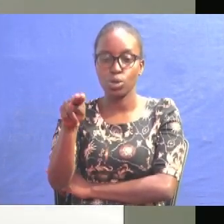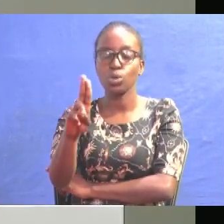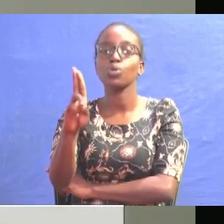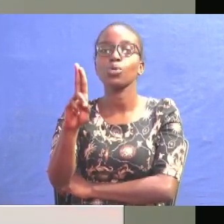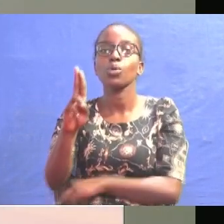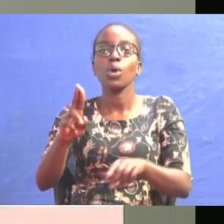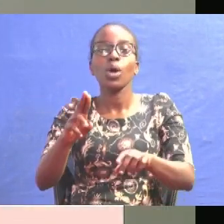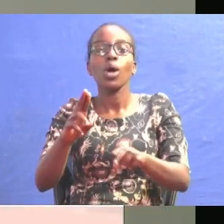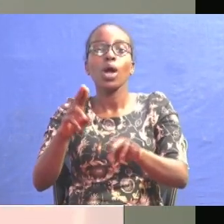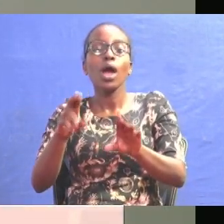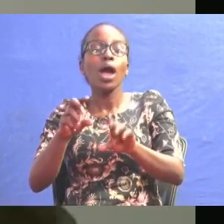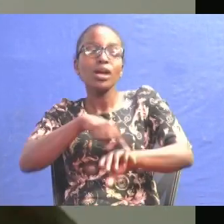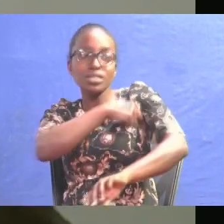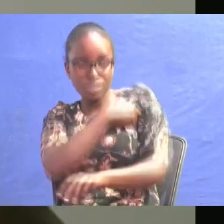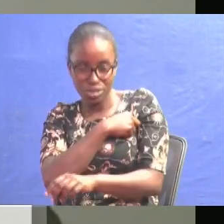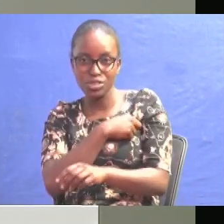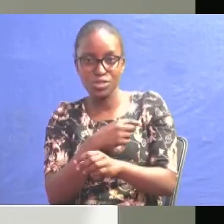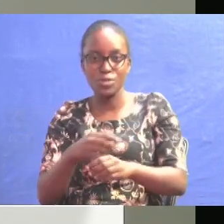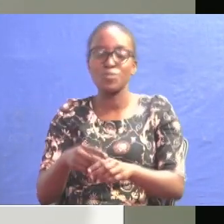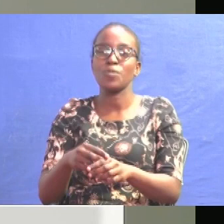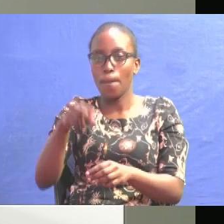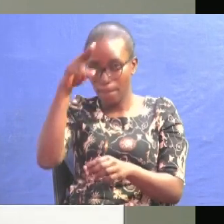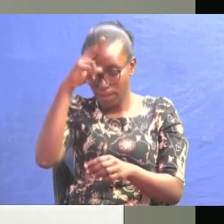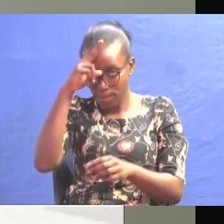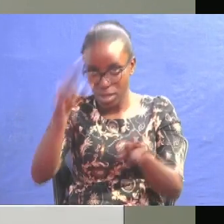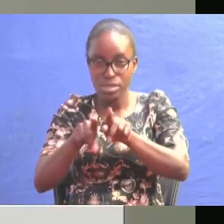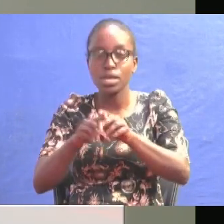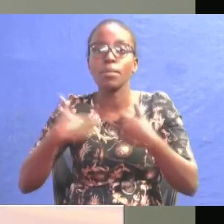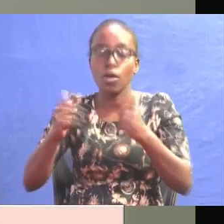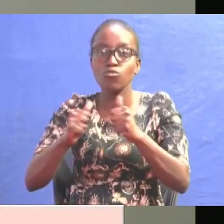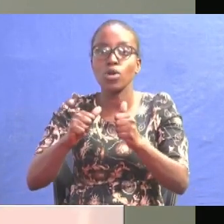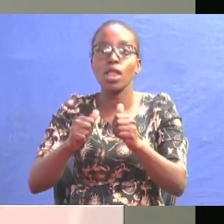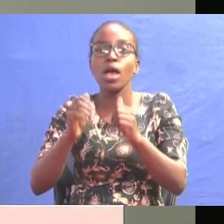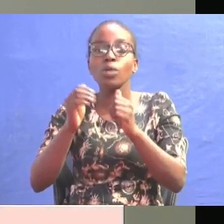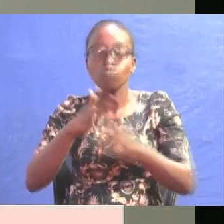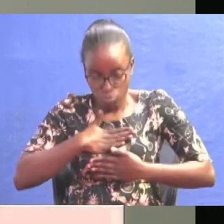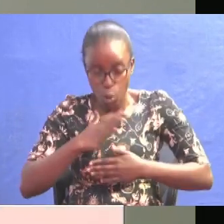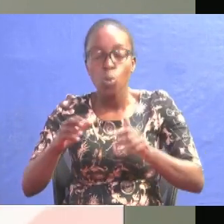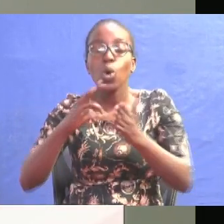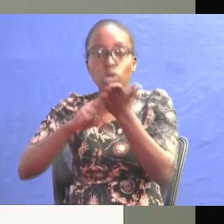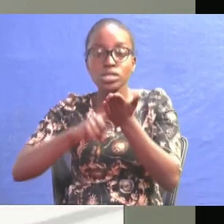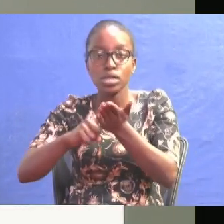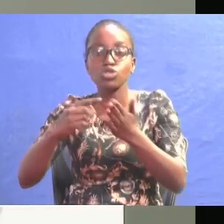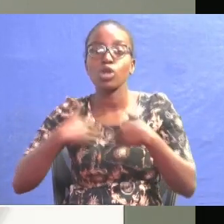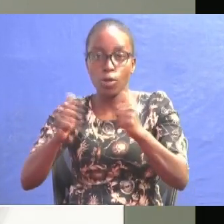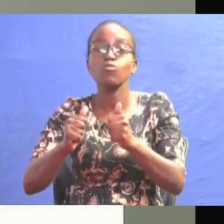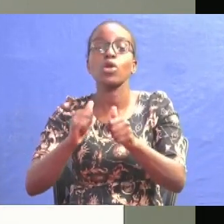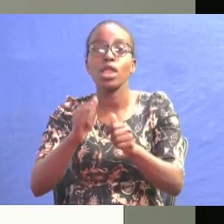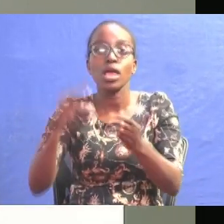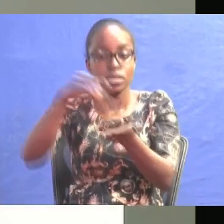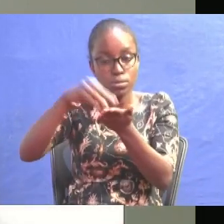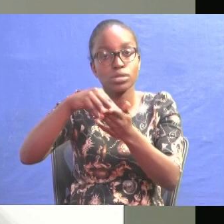of It's a great honor to have a conversation with you regarding the state of the